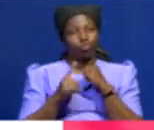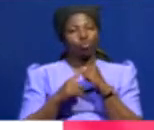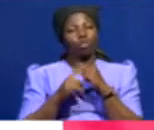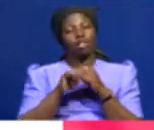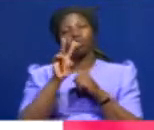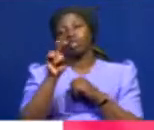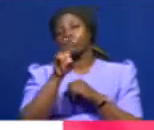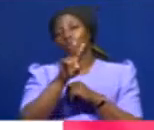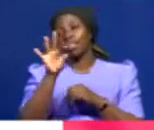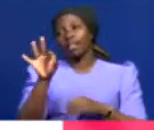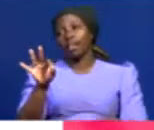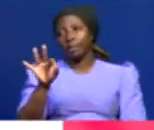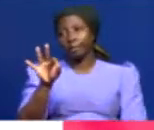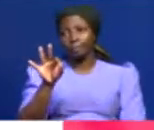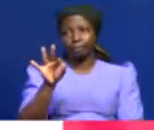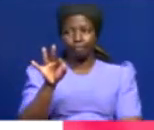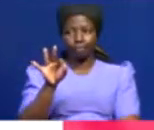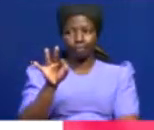2023.